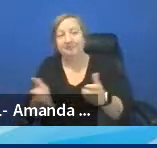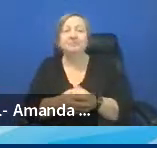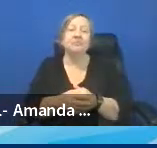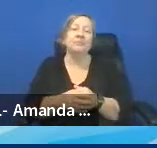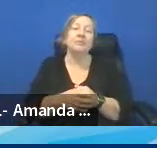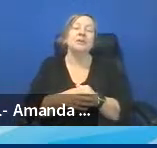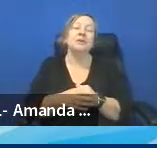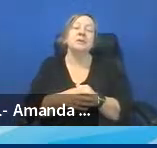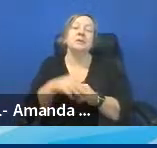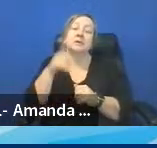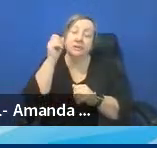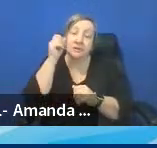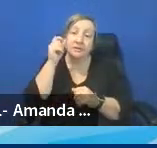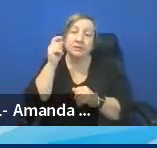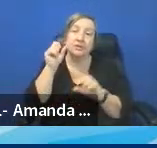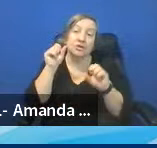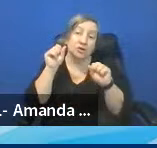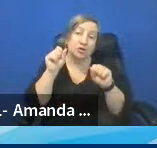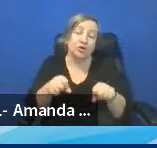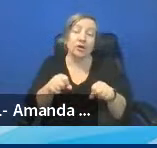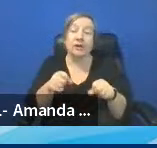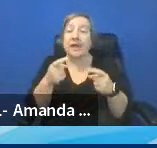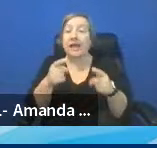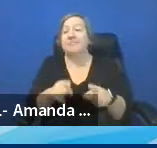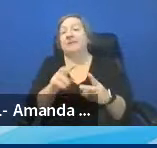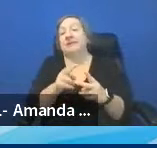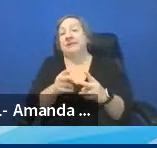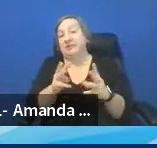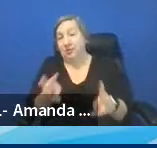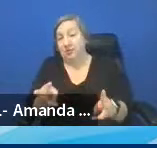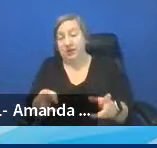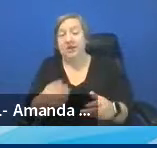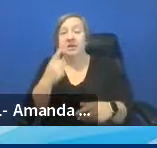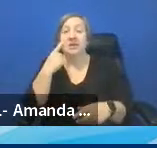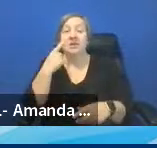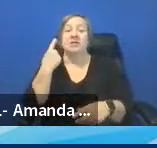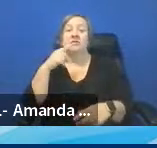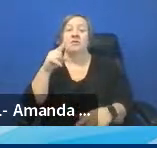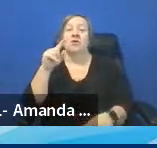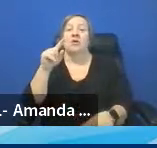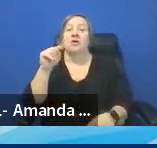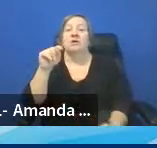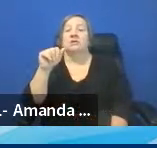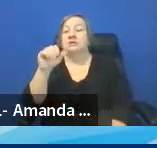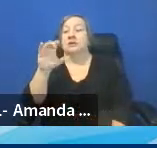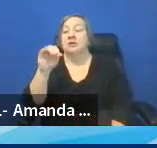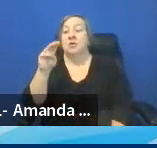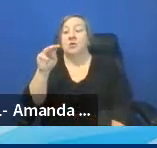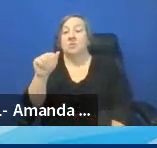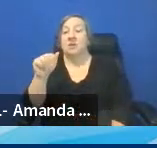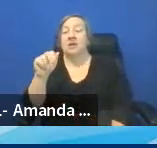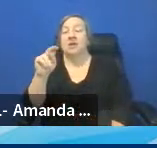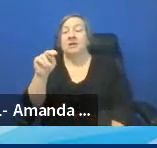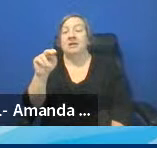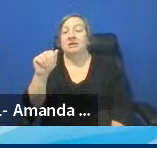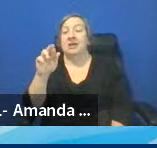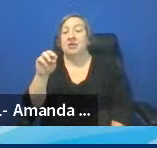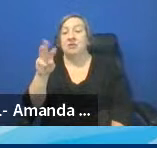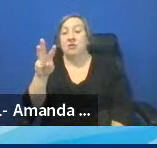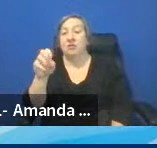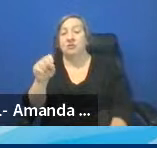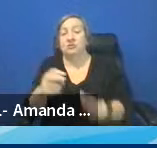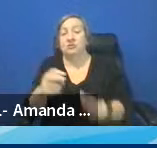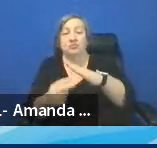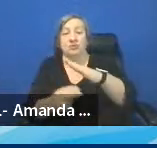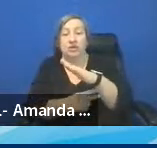is, and it could honestly go either way. I think for the Tacoma Narrows Bridge, which is one up in Puget Sound, that does